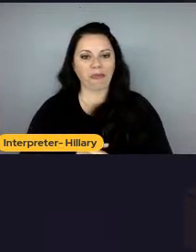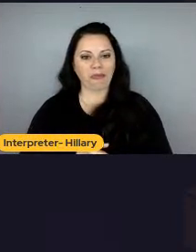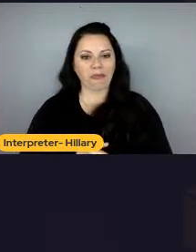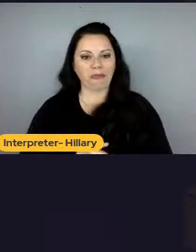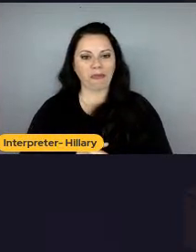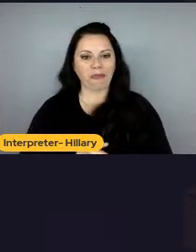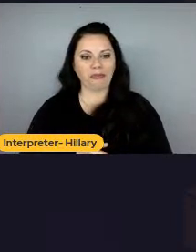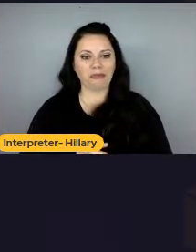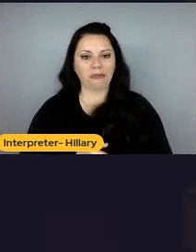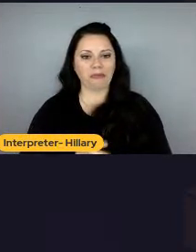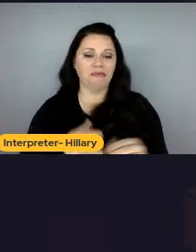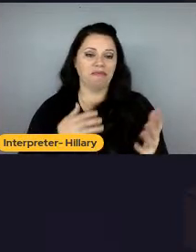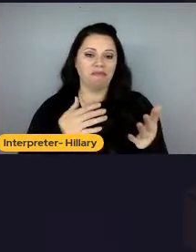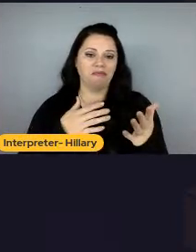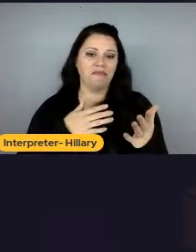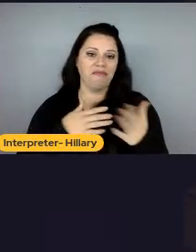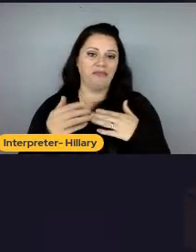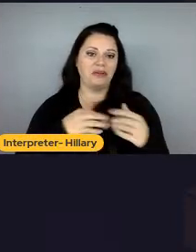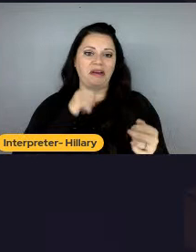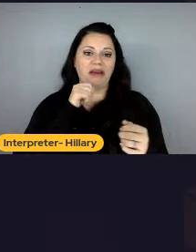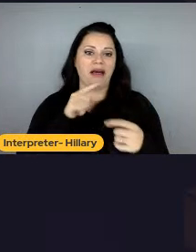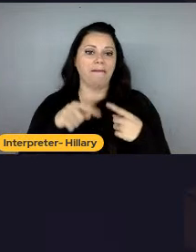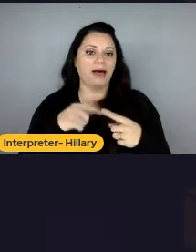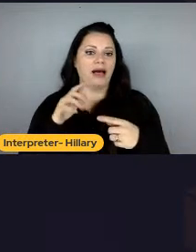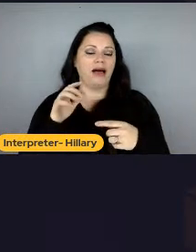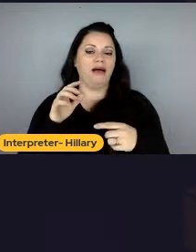even with not so much AWS experience.